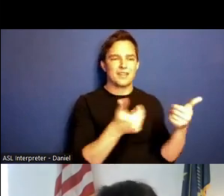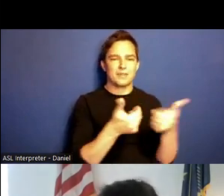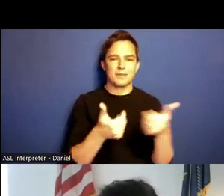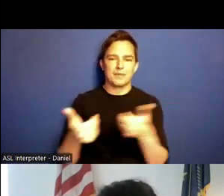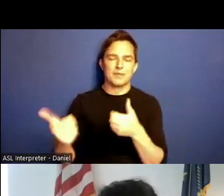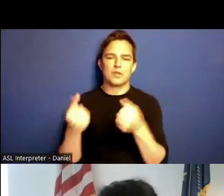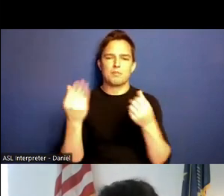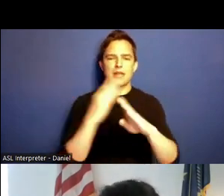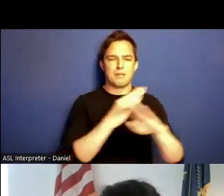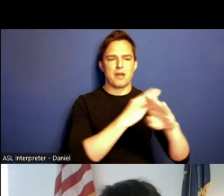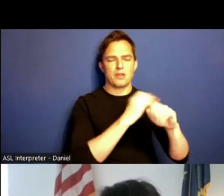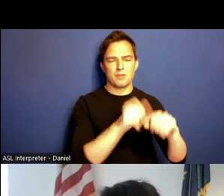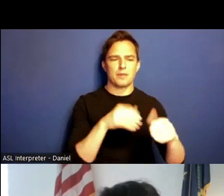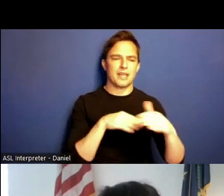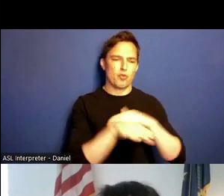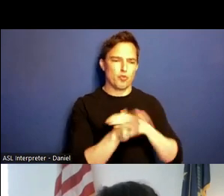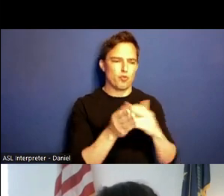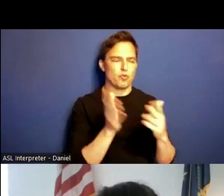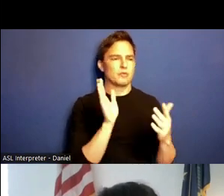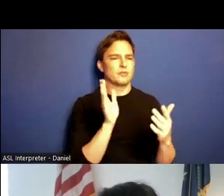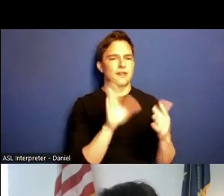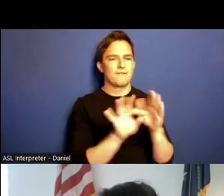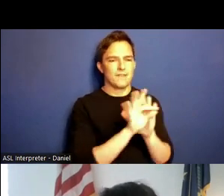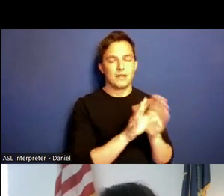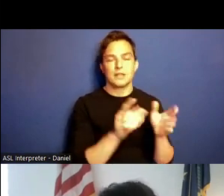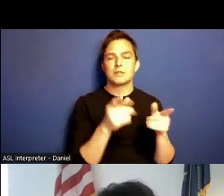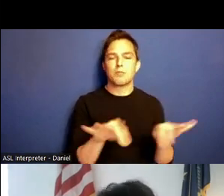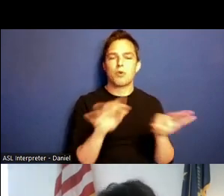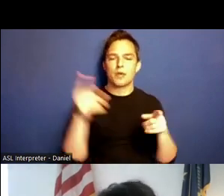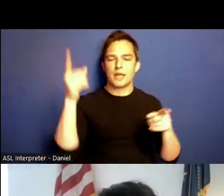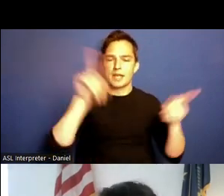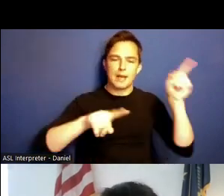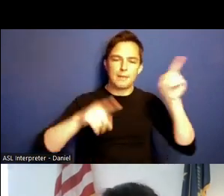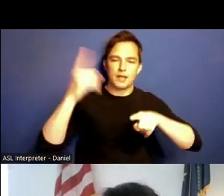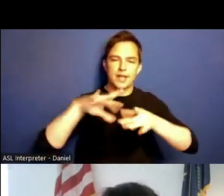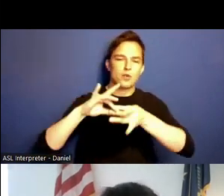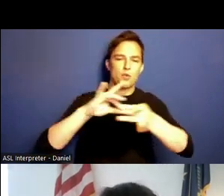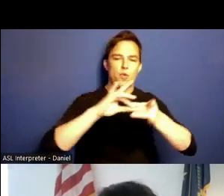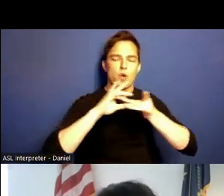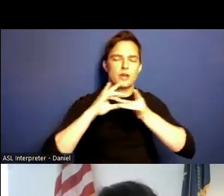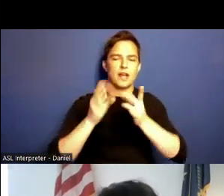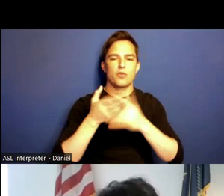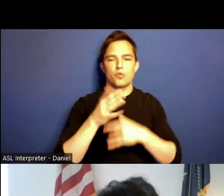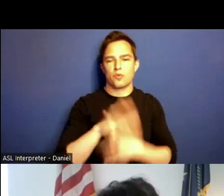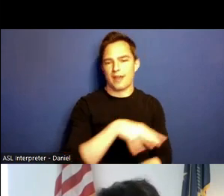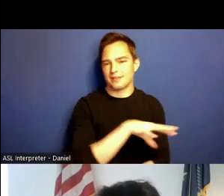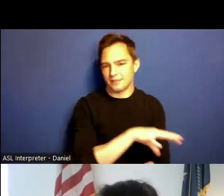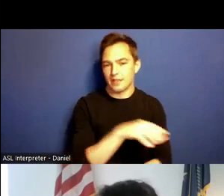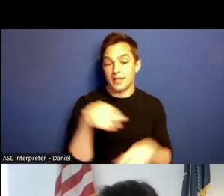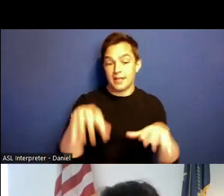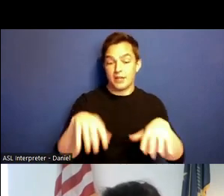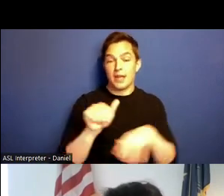many barriers to get through. And it's important that we collaborate and coordinate around this. Here at ACL